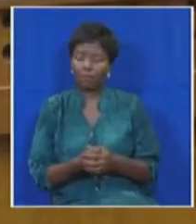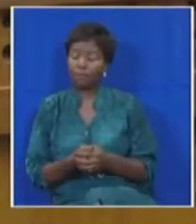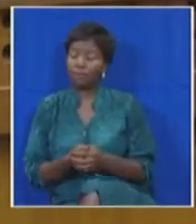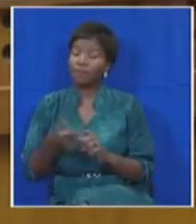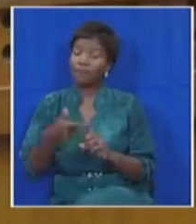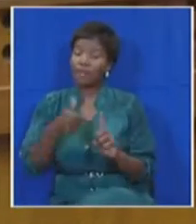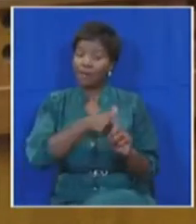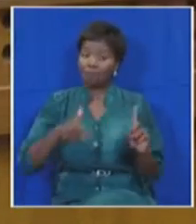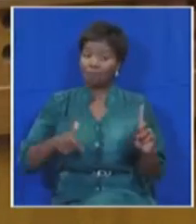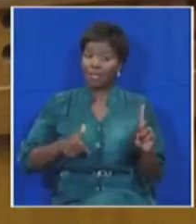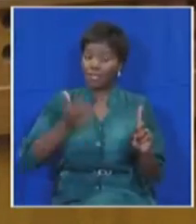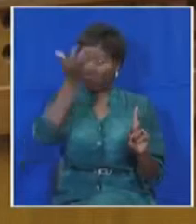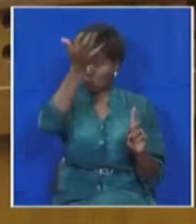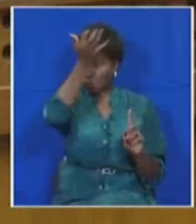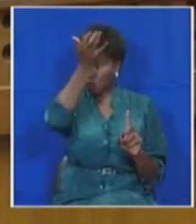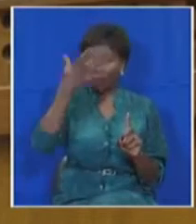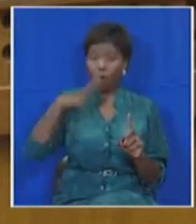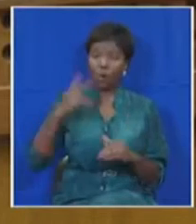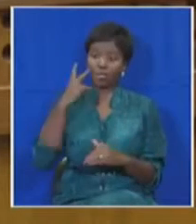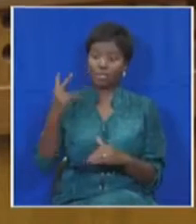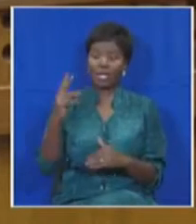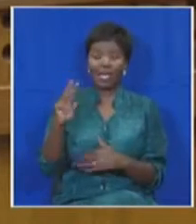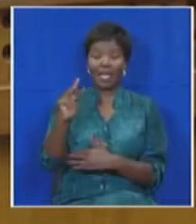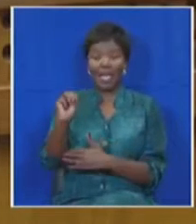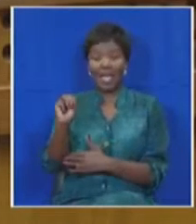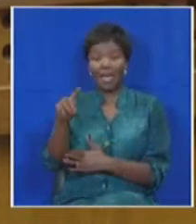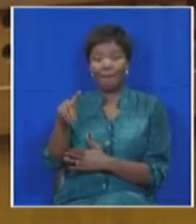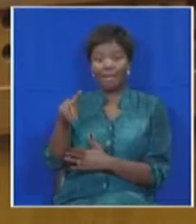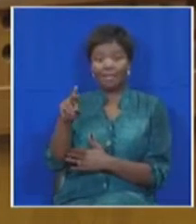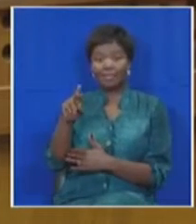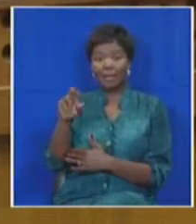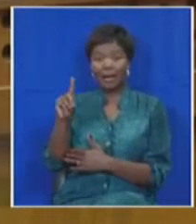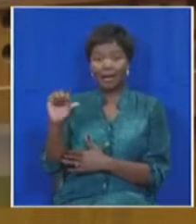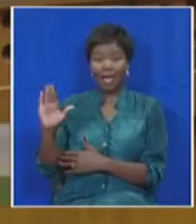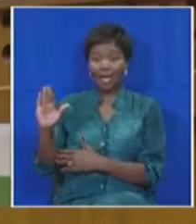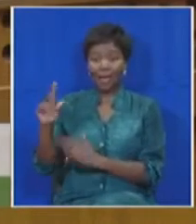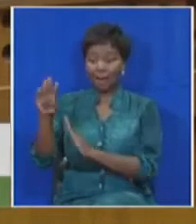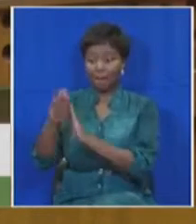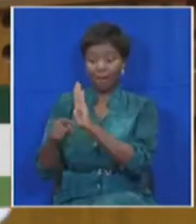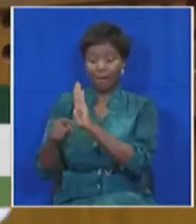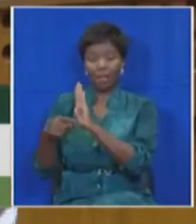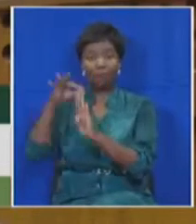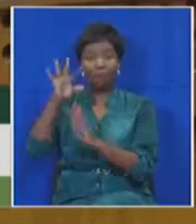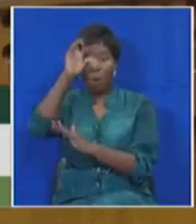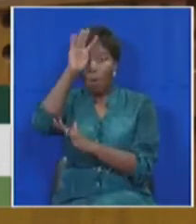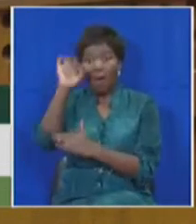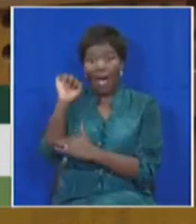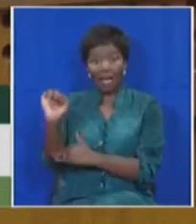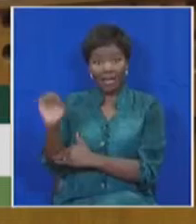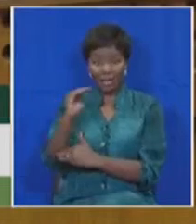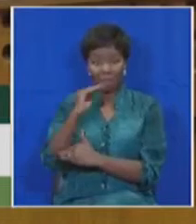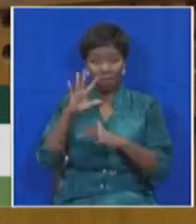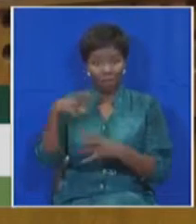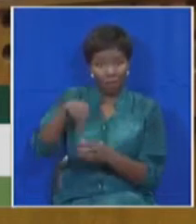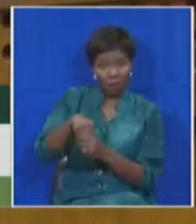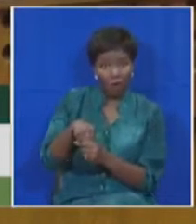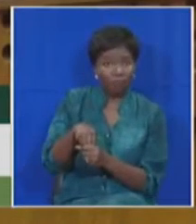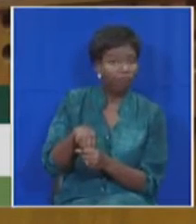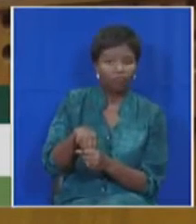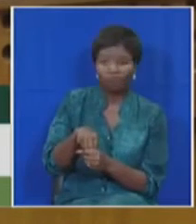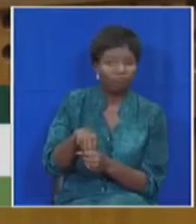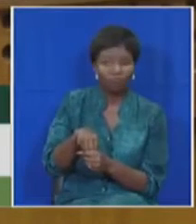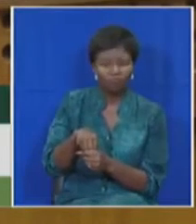Zuma wants us to believe that the MPRDA bill proposed state mining company will benefit the people. But we all